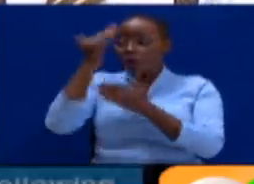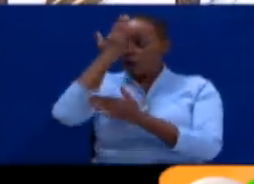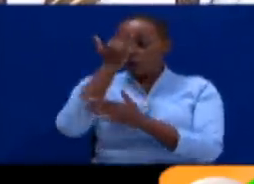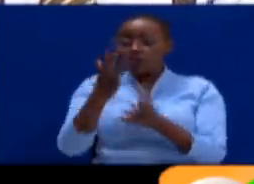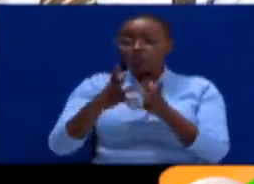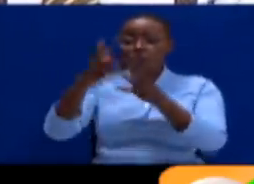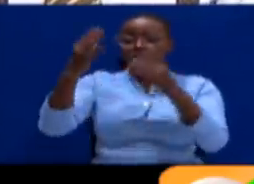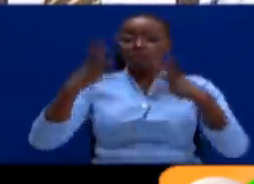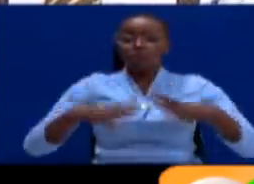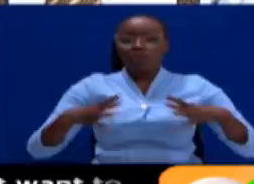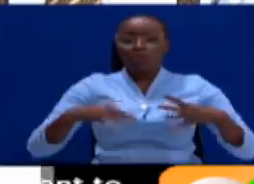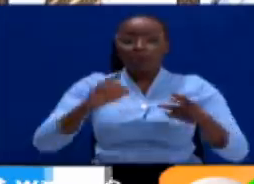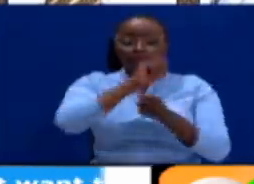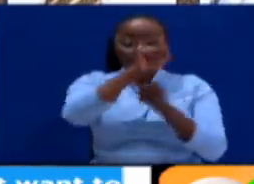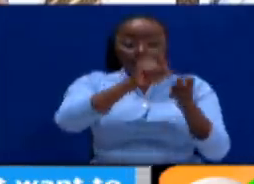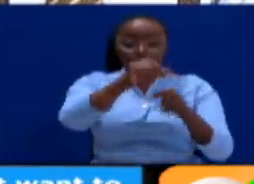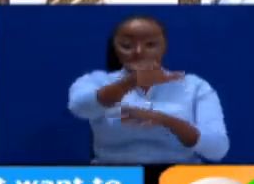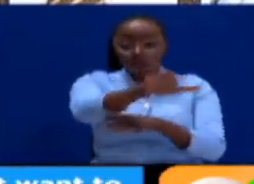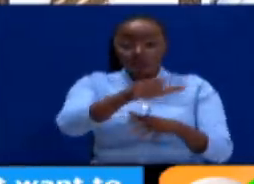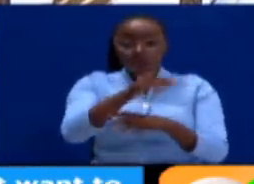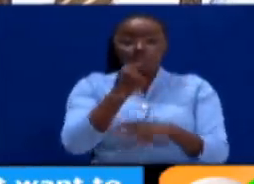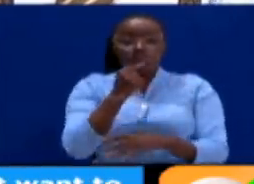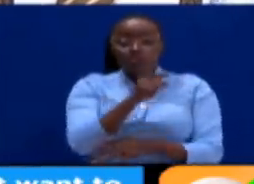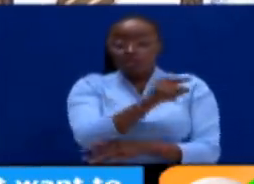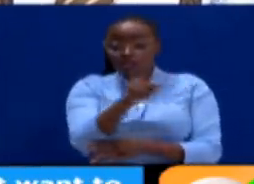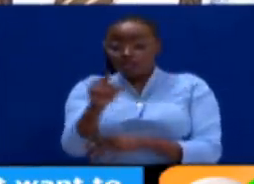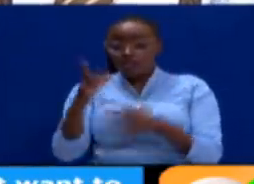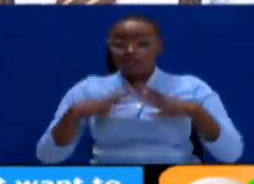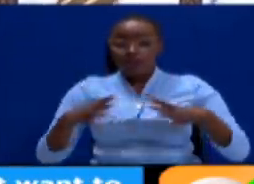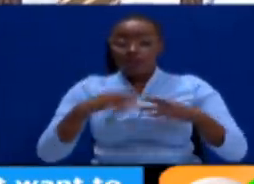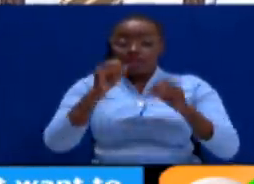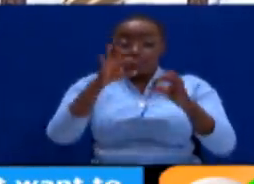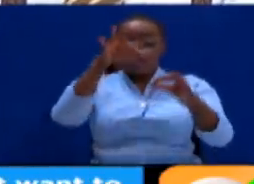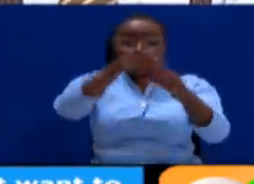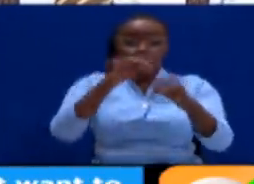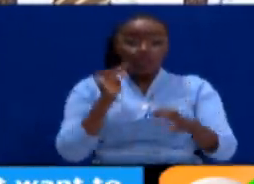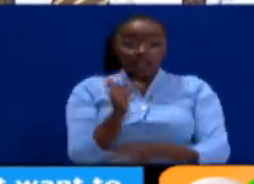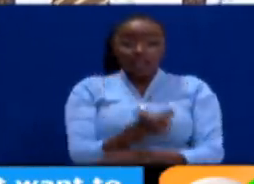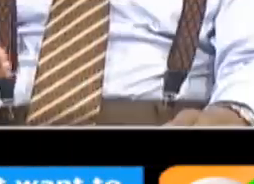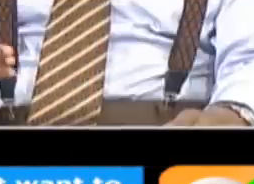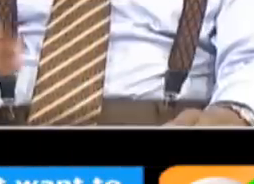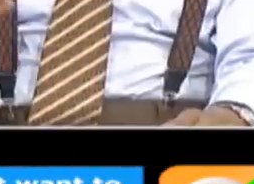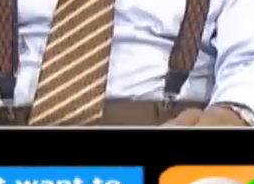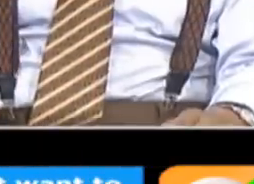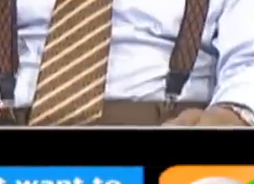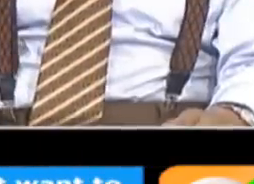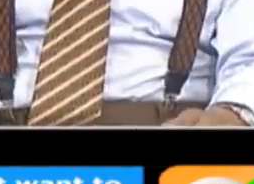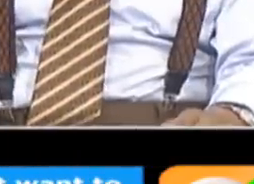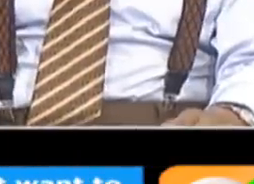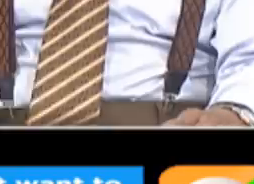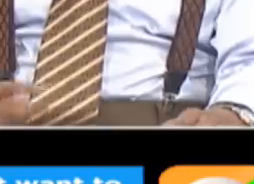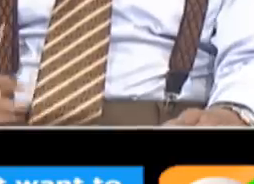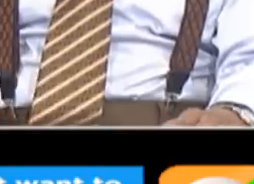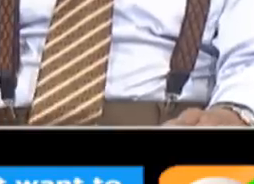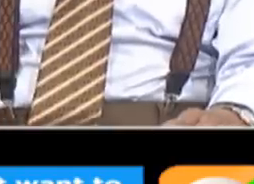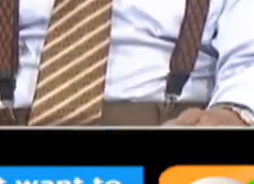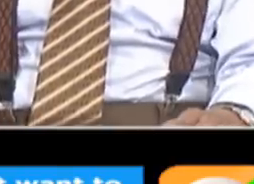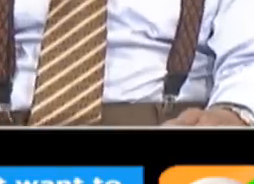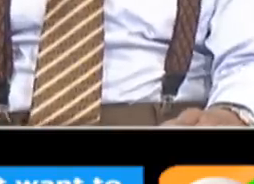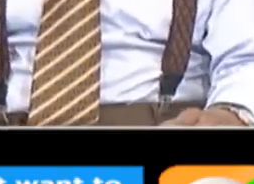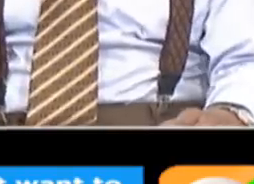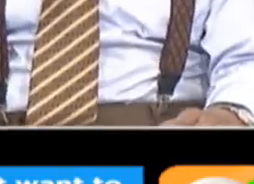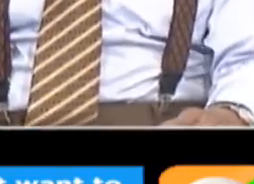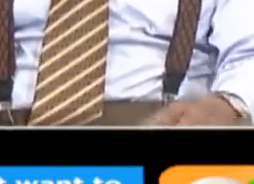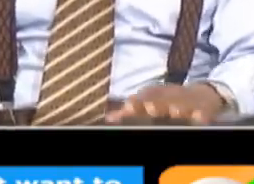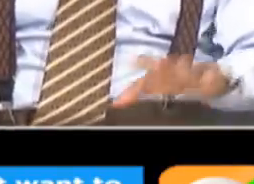went to the people on a certain platform. Mm-hmm. You told them that if you elect us, we are going to do ABCD. Right. Has that changed now because you did not